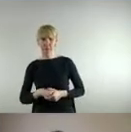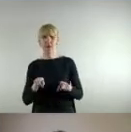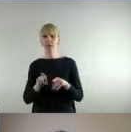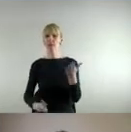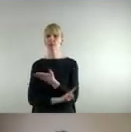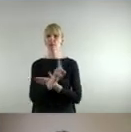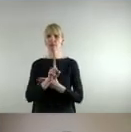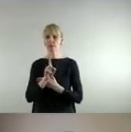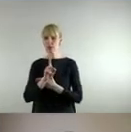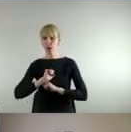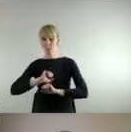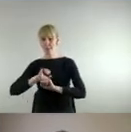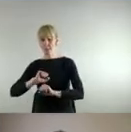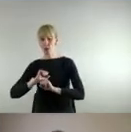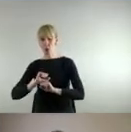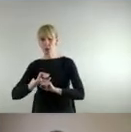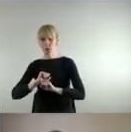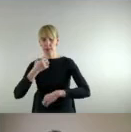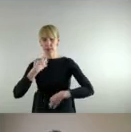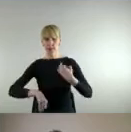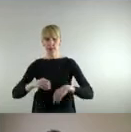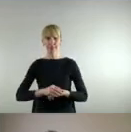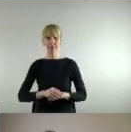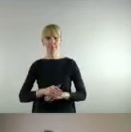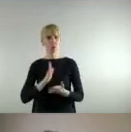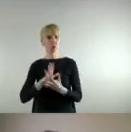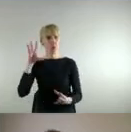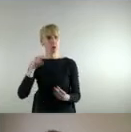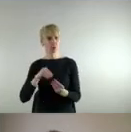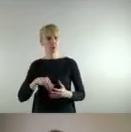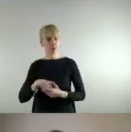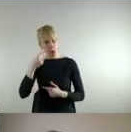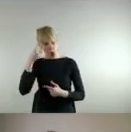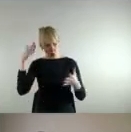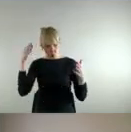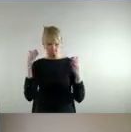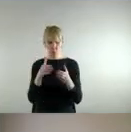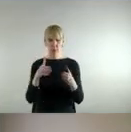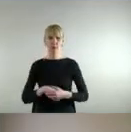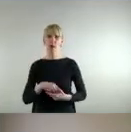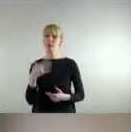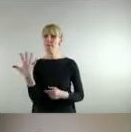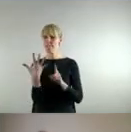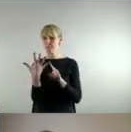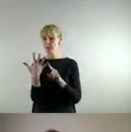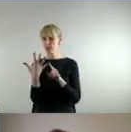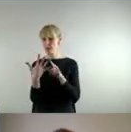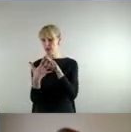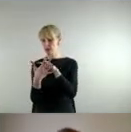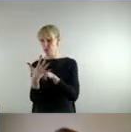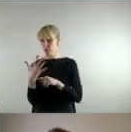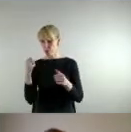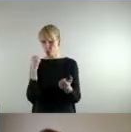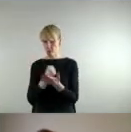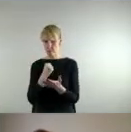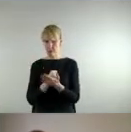In the summary, I will now focus on 5 things that I think can be useful for you to build